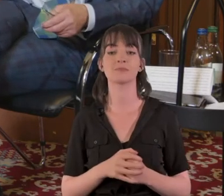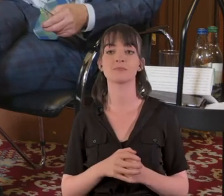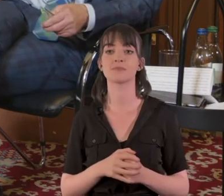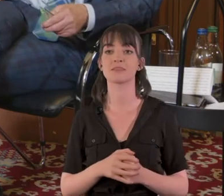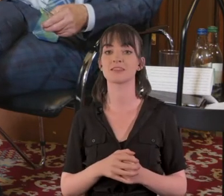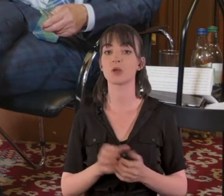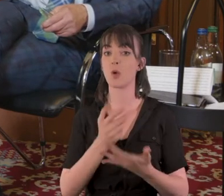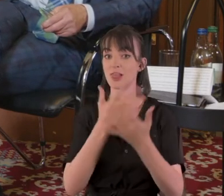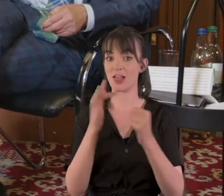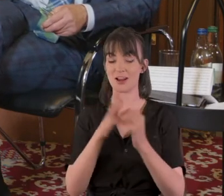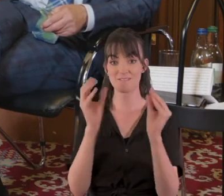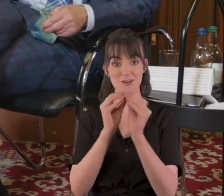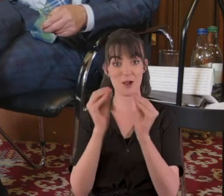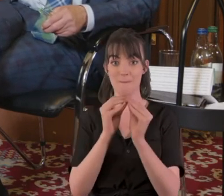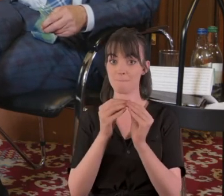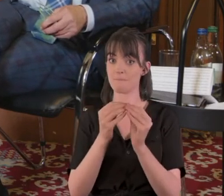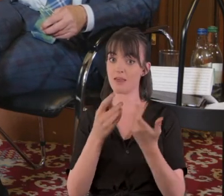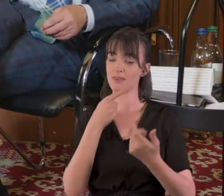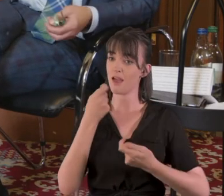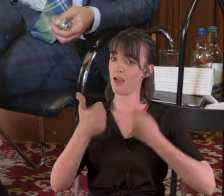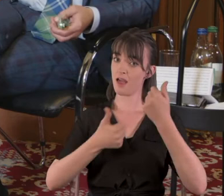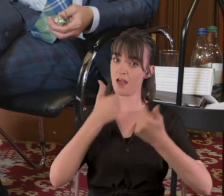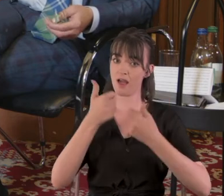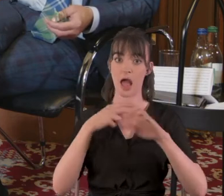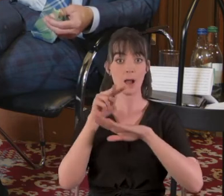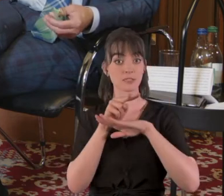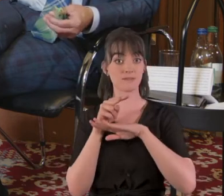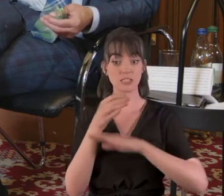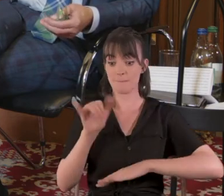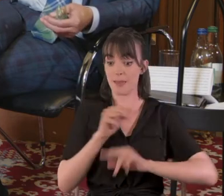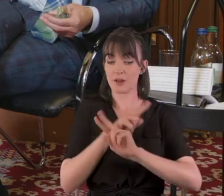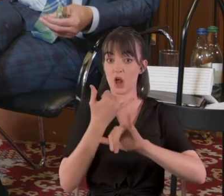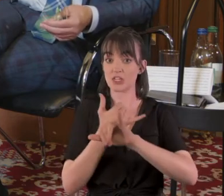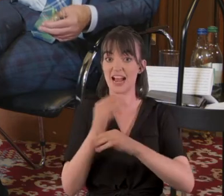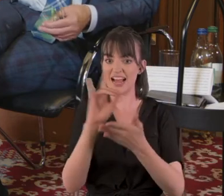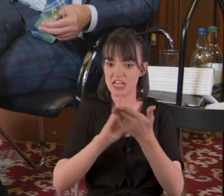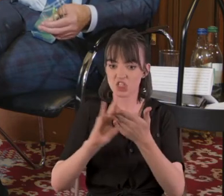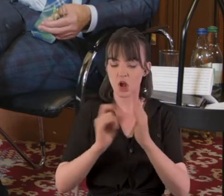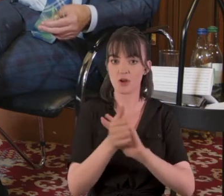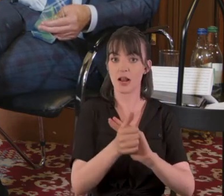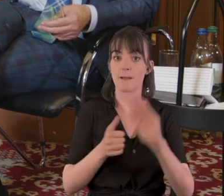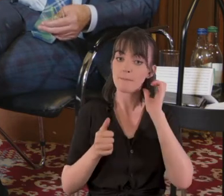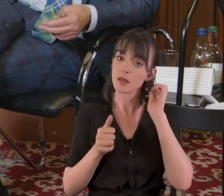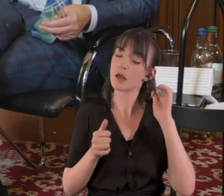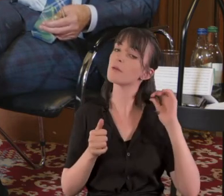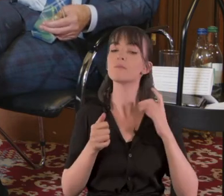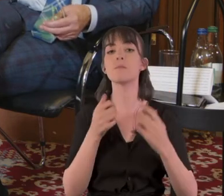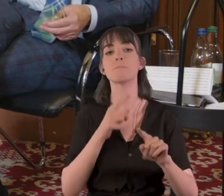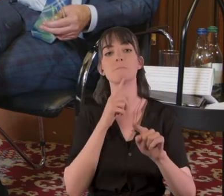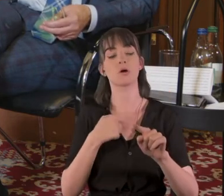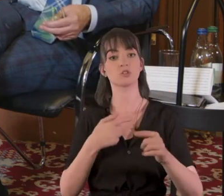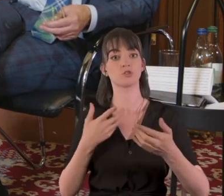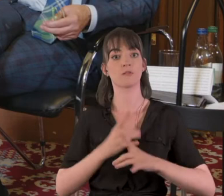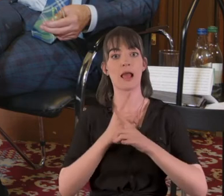complimentary comments here, just observations that you may not be a historian, yet in modern times you've probably done more than anyone since Robert Key to raise the